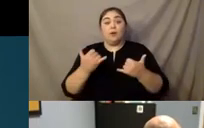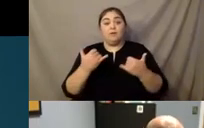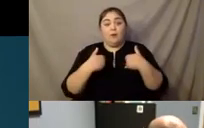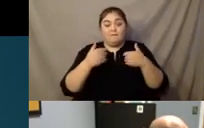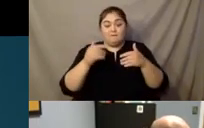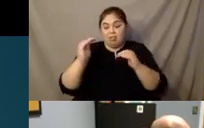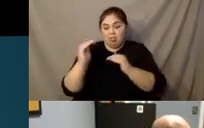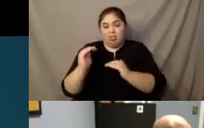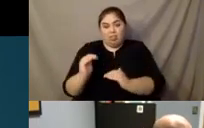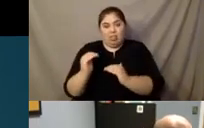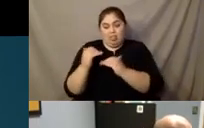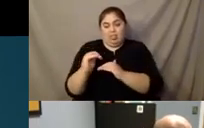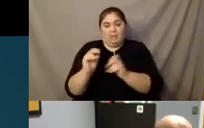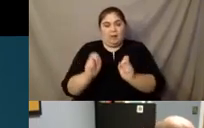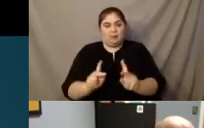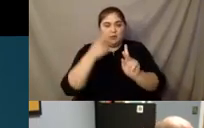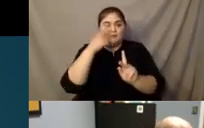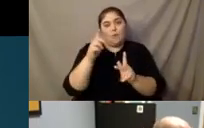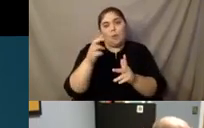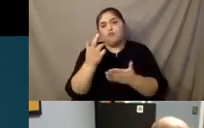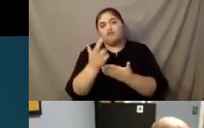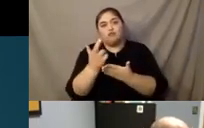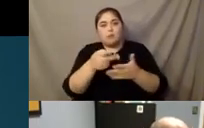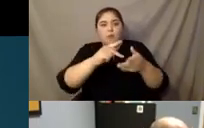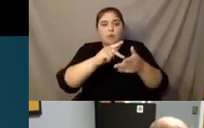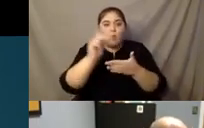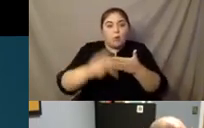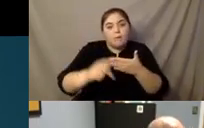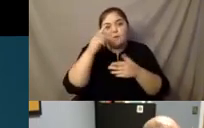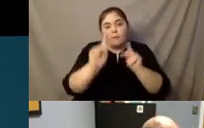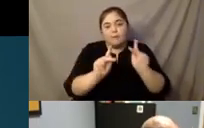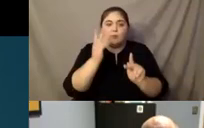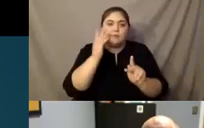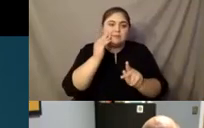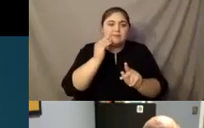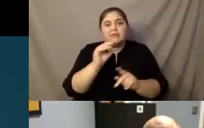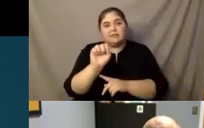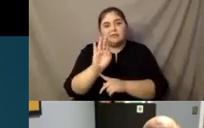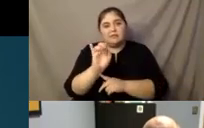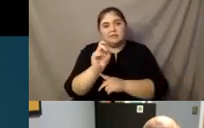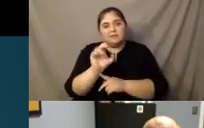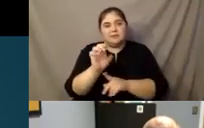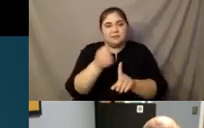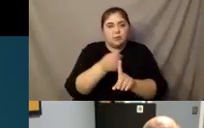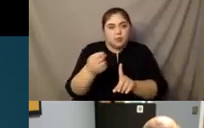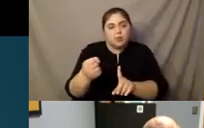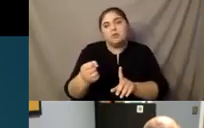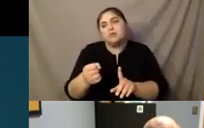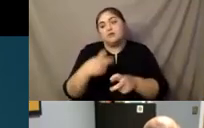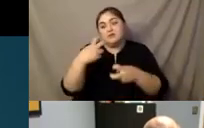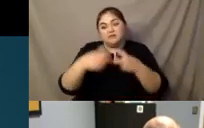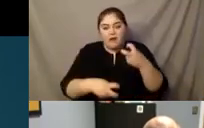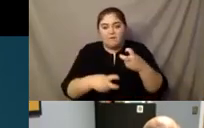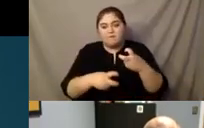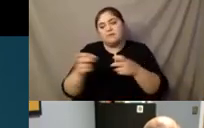for rehabilitative programs. For people who have substance abuse or mental health issues, it's harder to get people